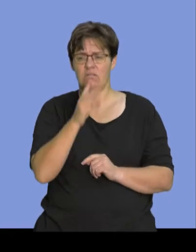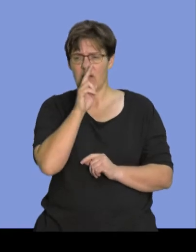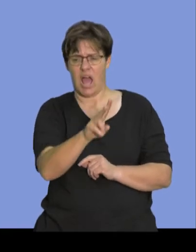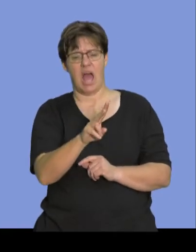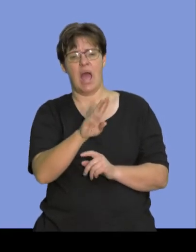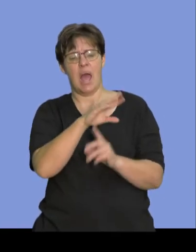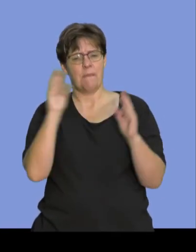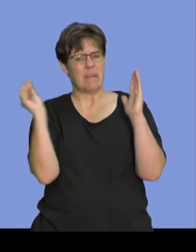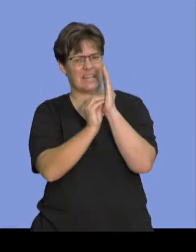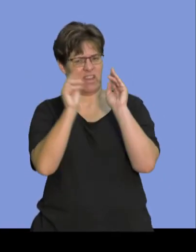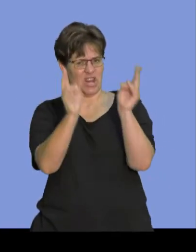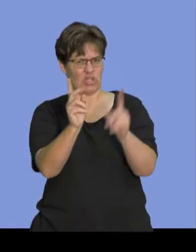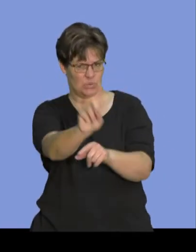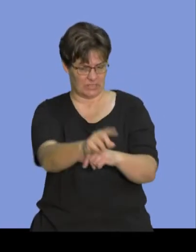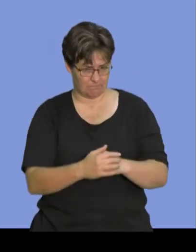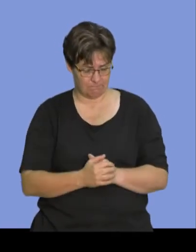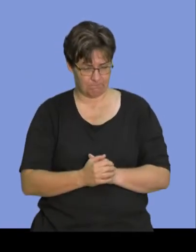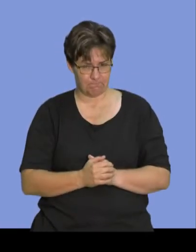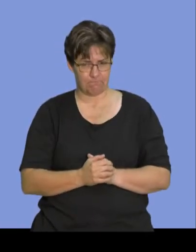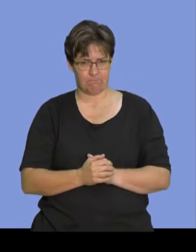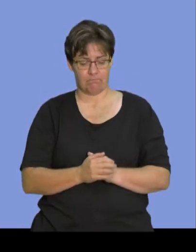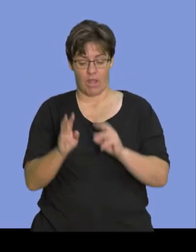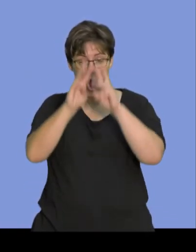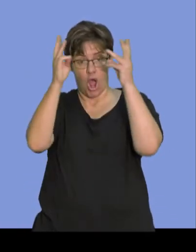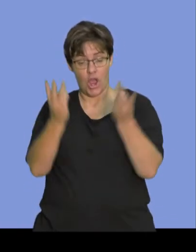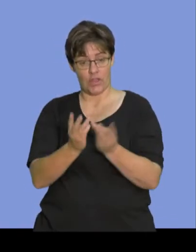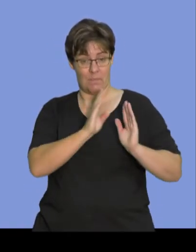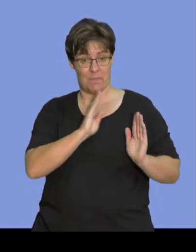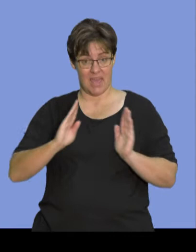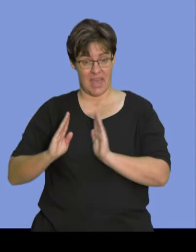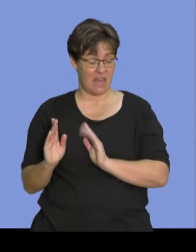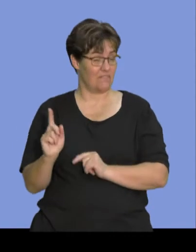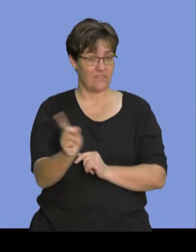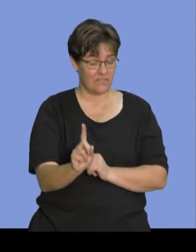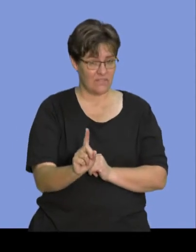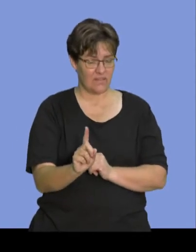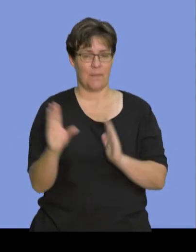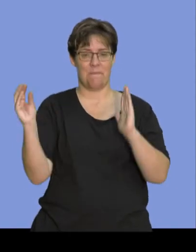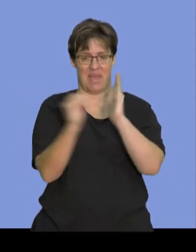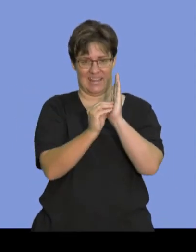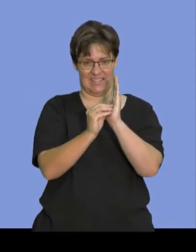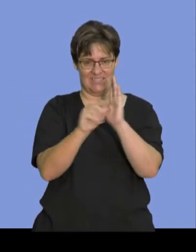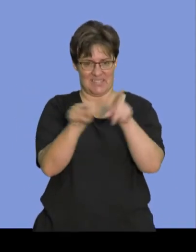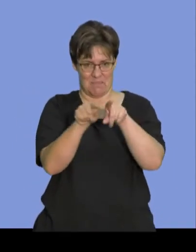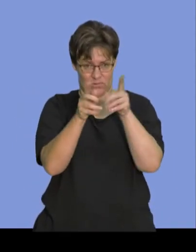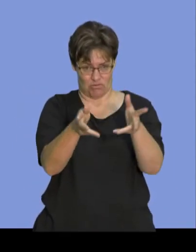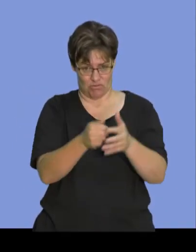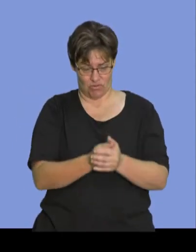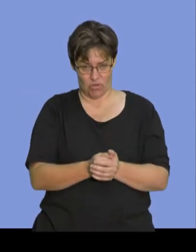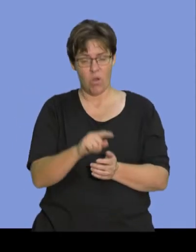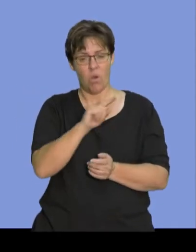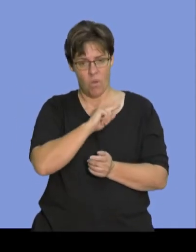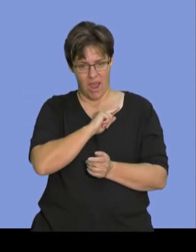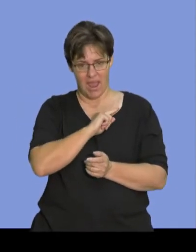It's one of the planets. Now, the Earth behaves as a magnet because the Earth in itself